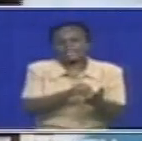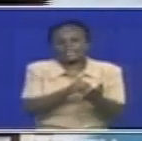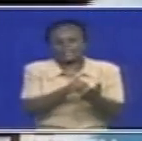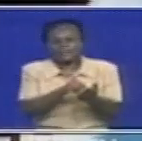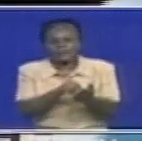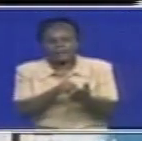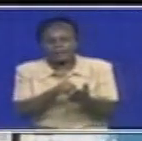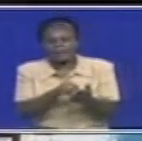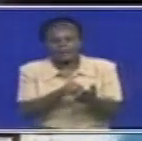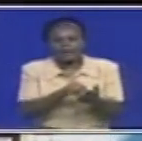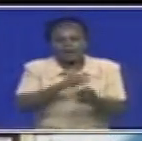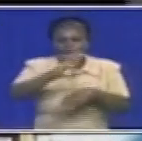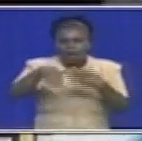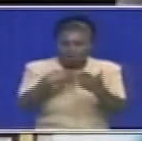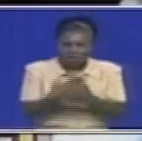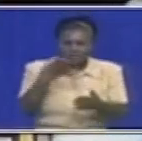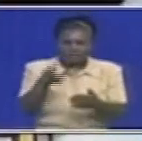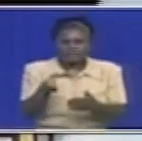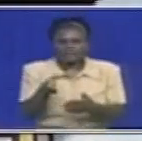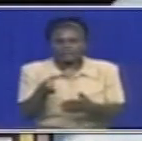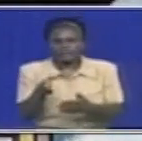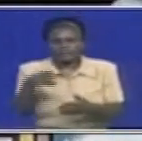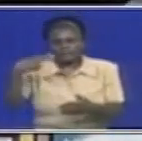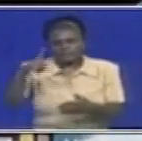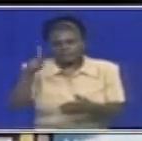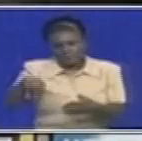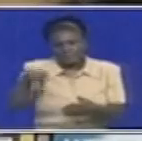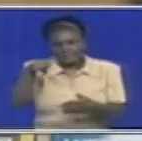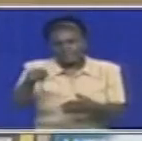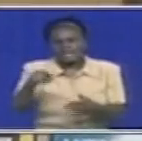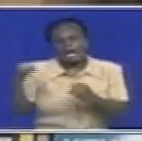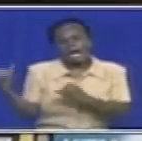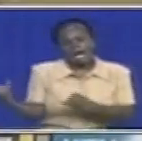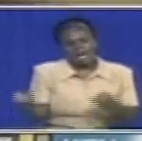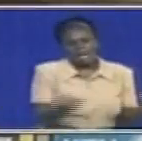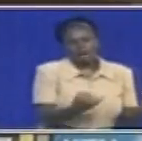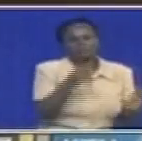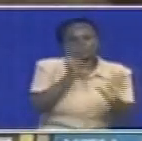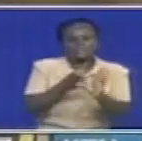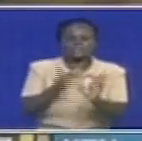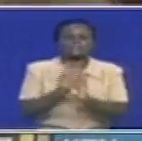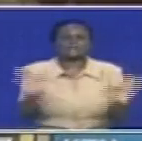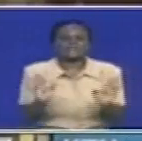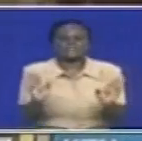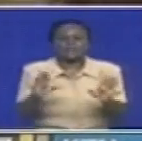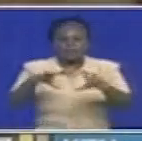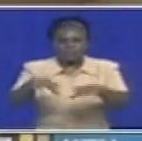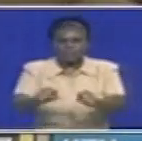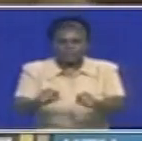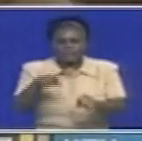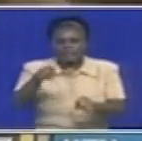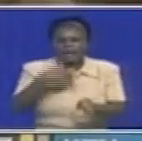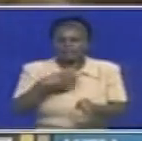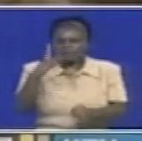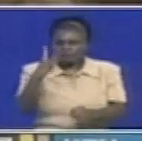offers. Only HP and Higher Electrical Appliances will be allowed to participate. The procuring entity has